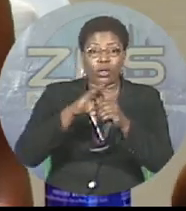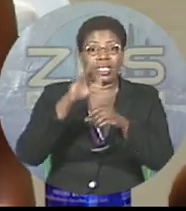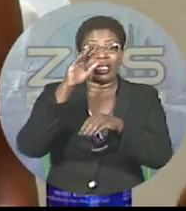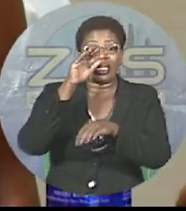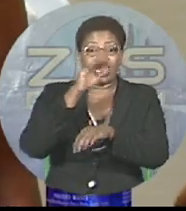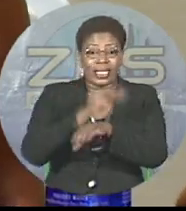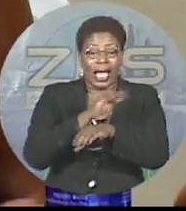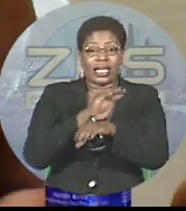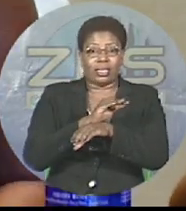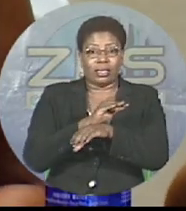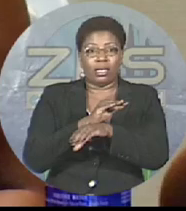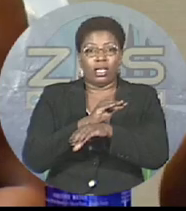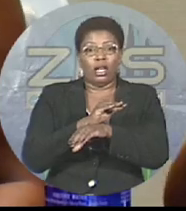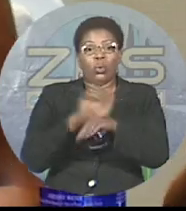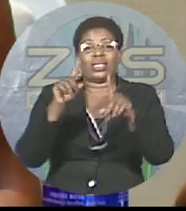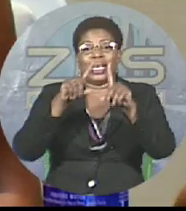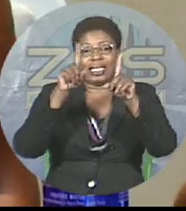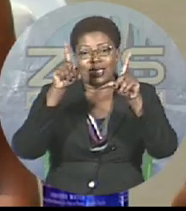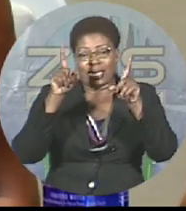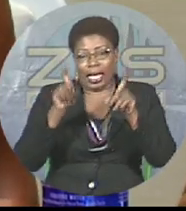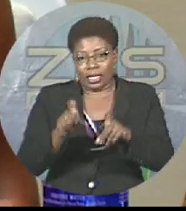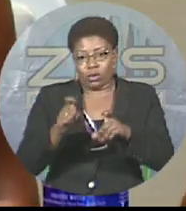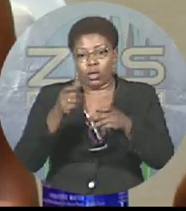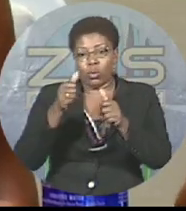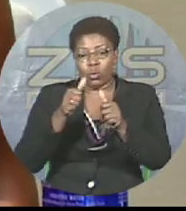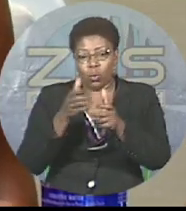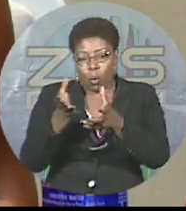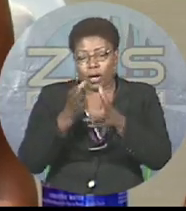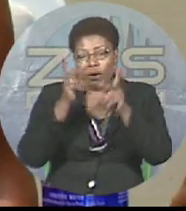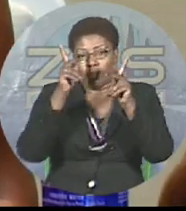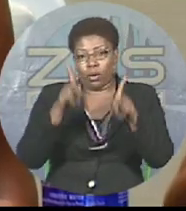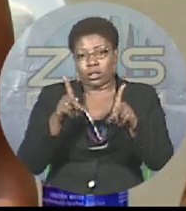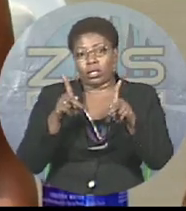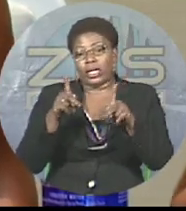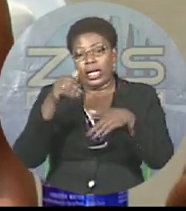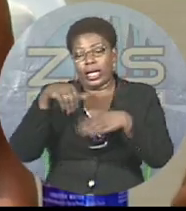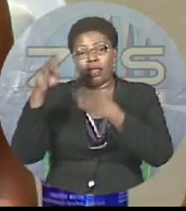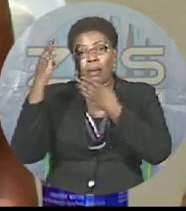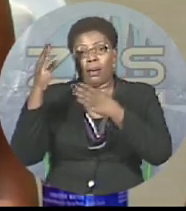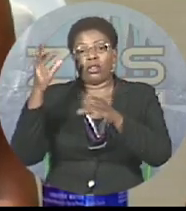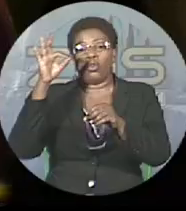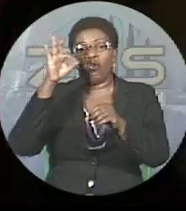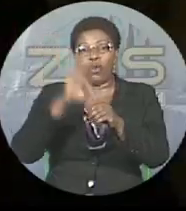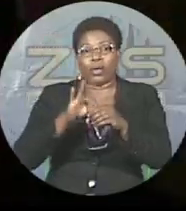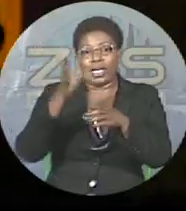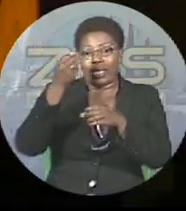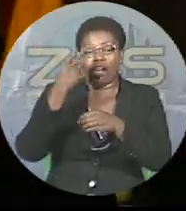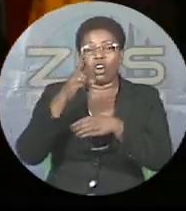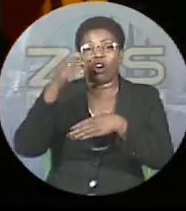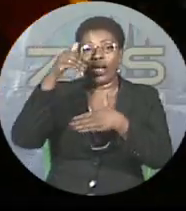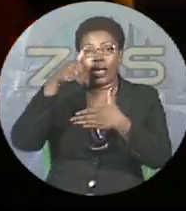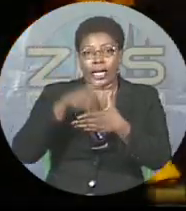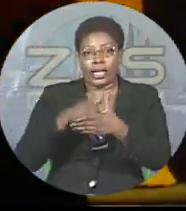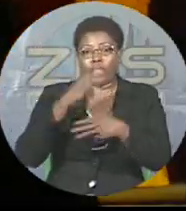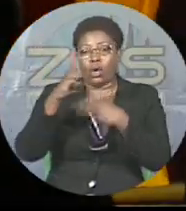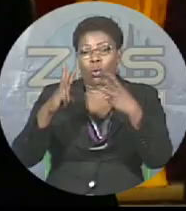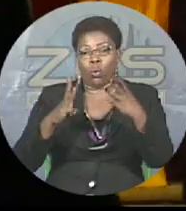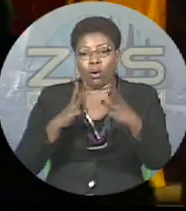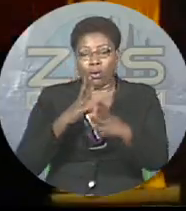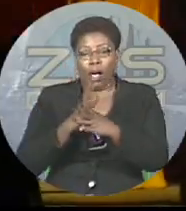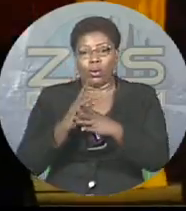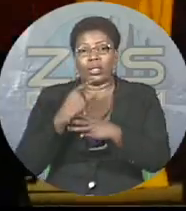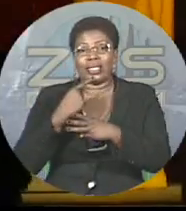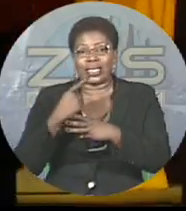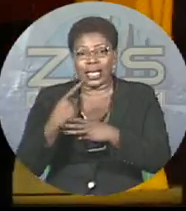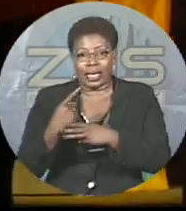a dry run. We want everybody in the Bahamas to support her and vote and get her in. Miss World Bahamas offered these words